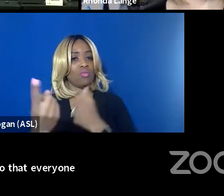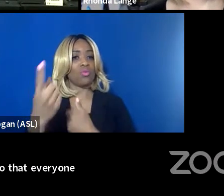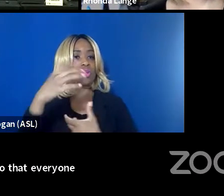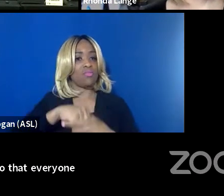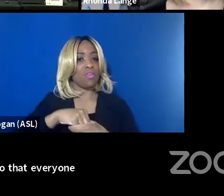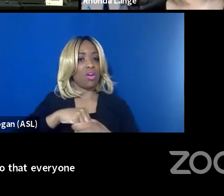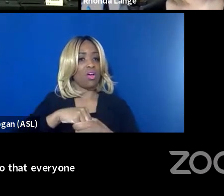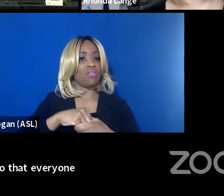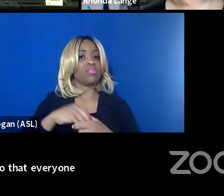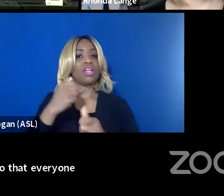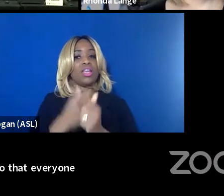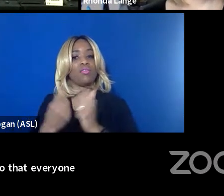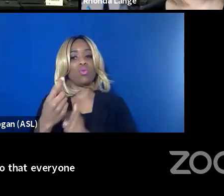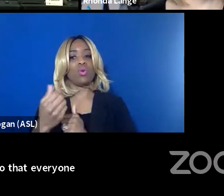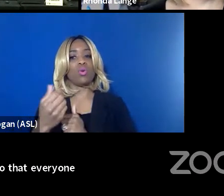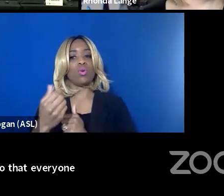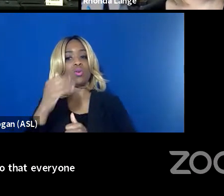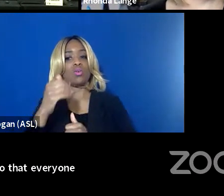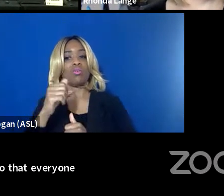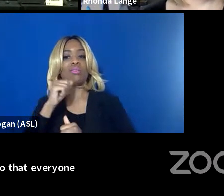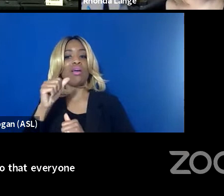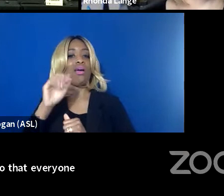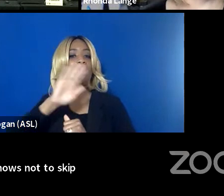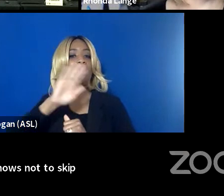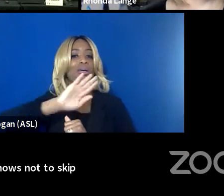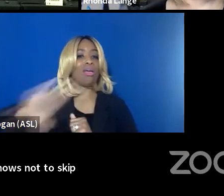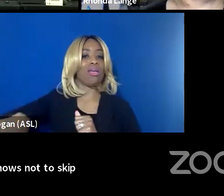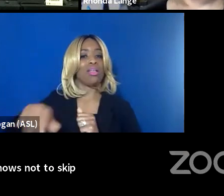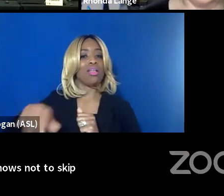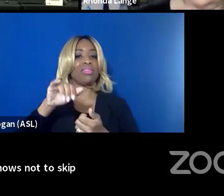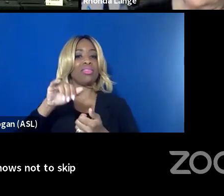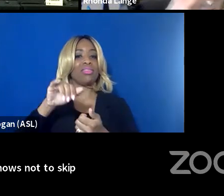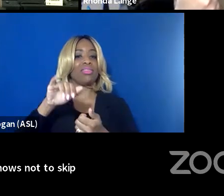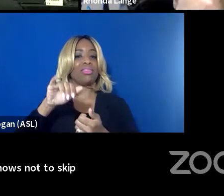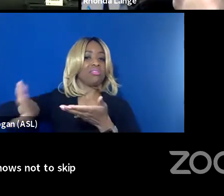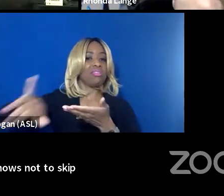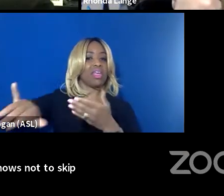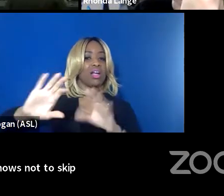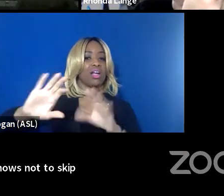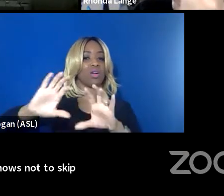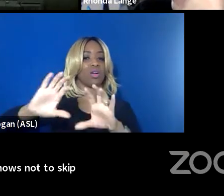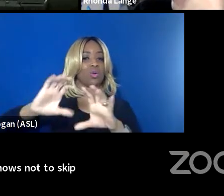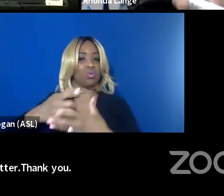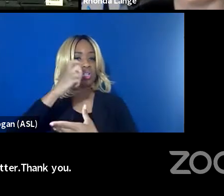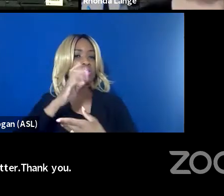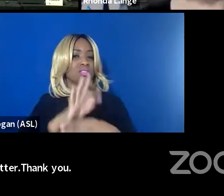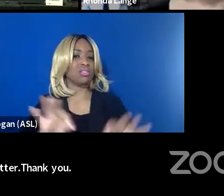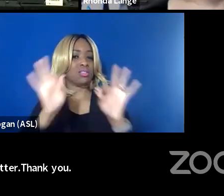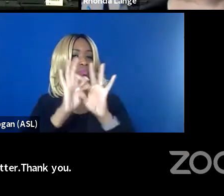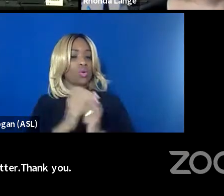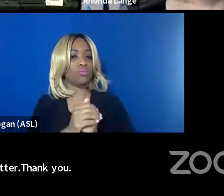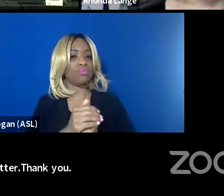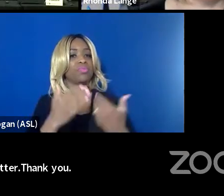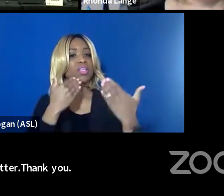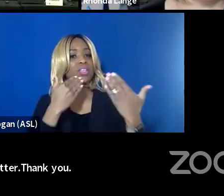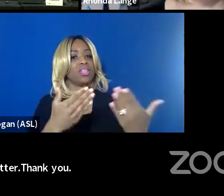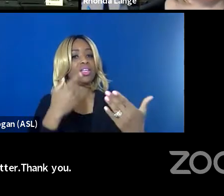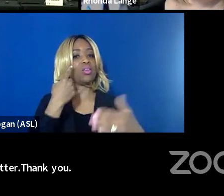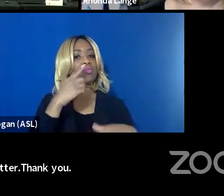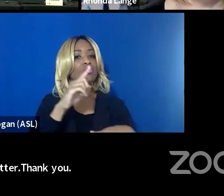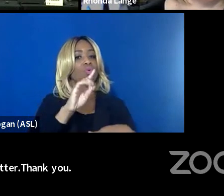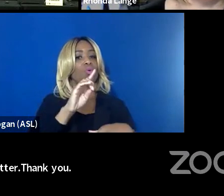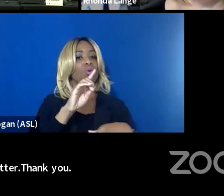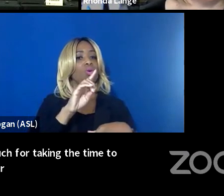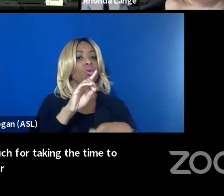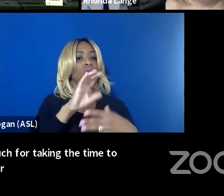knows not to skip the vote because it'll matter. Thank you. Thank you so much for taking the time to provide your comments to the